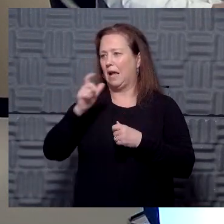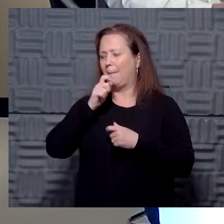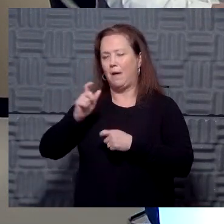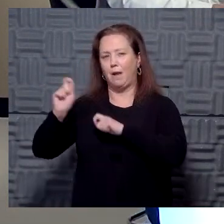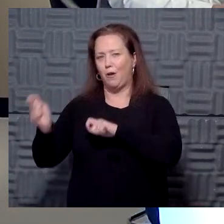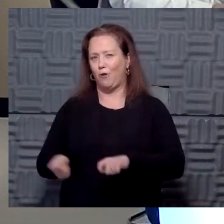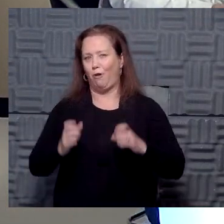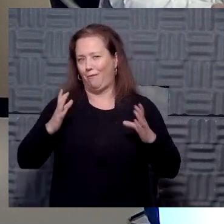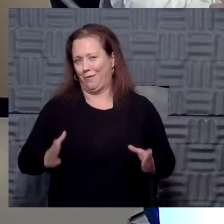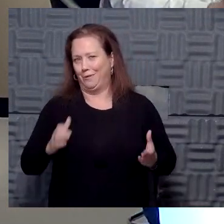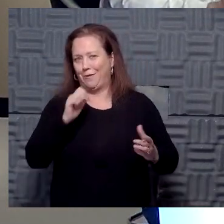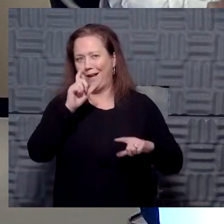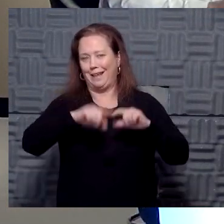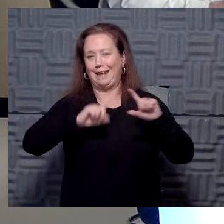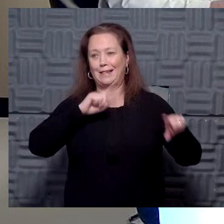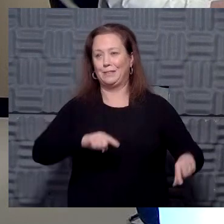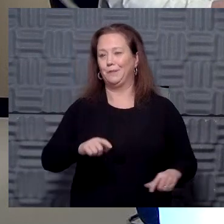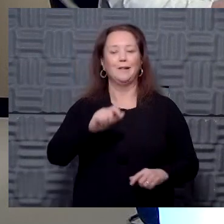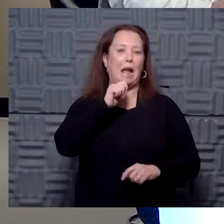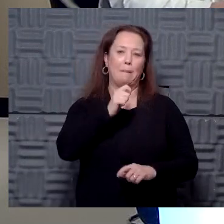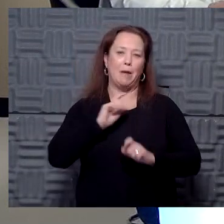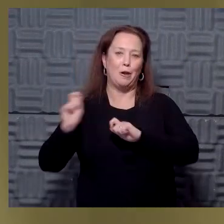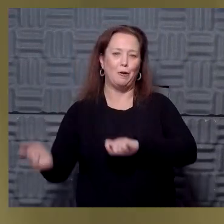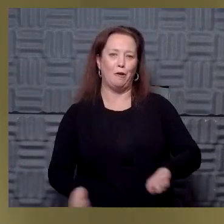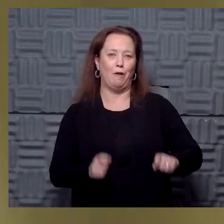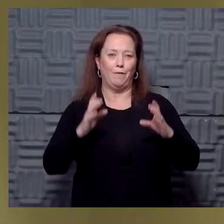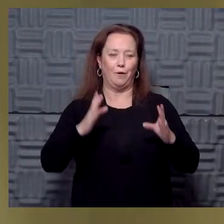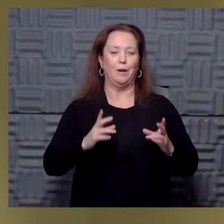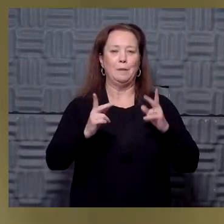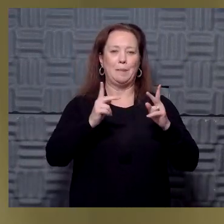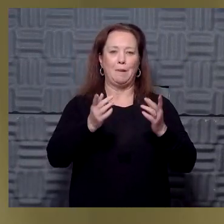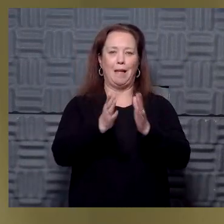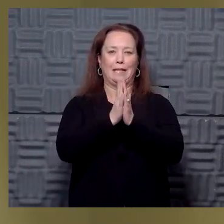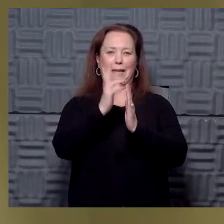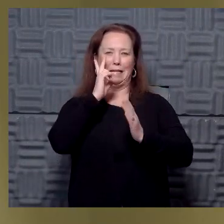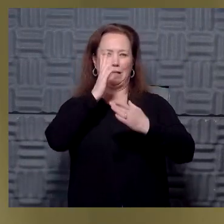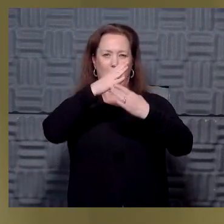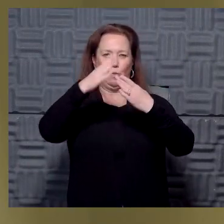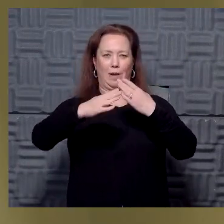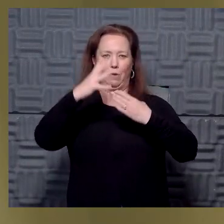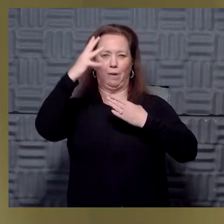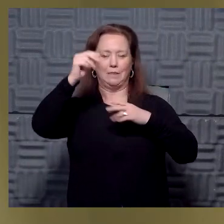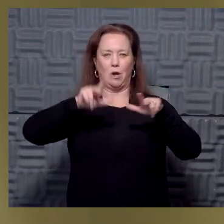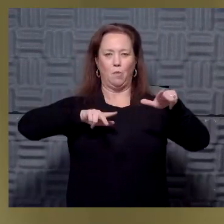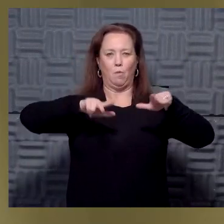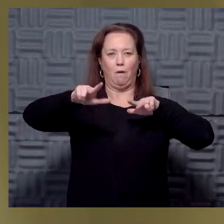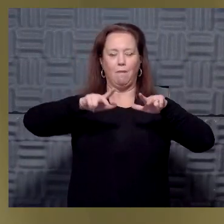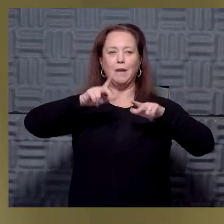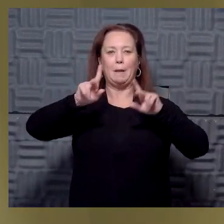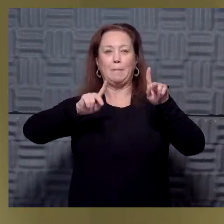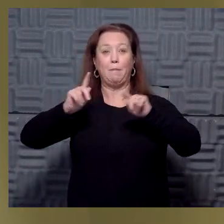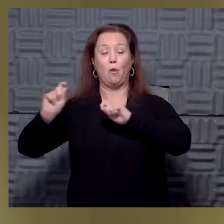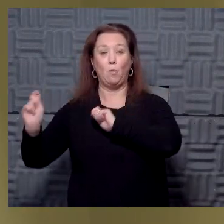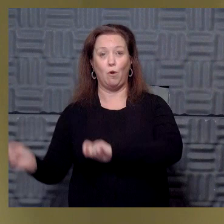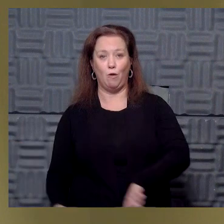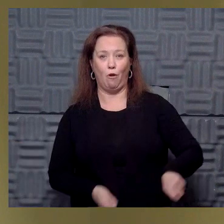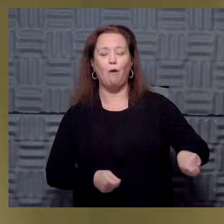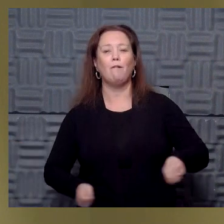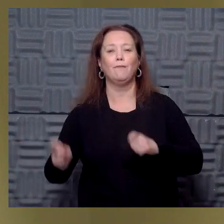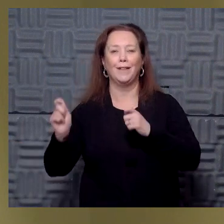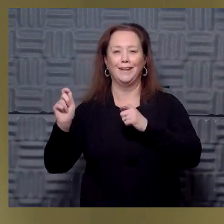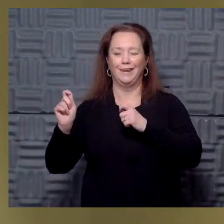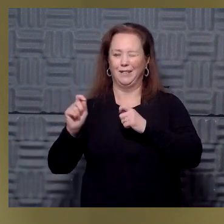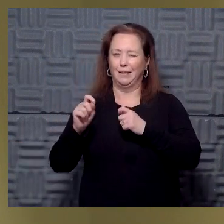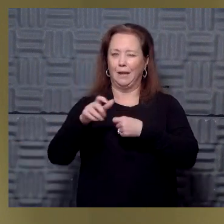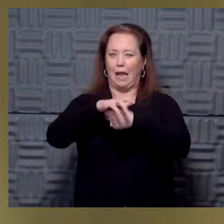I'm going to turn to Dan. I don't know if you I'm are. not either, but I've been asked this, and I certainly saw it on the weekend when I was out walking that there were golf courses